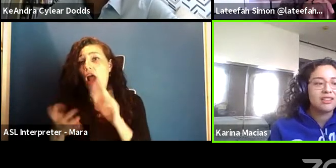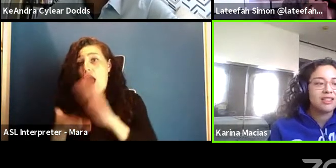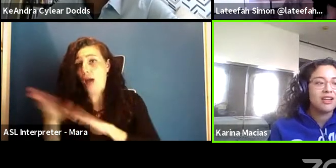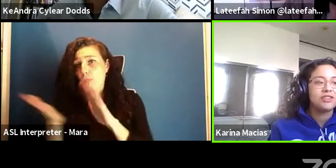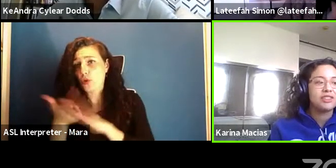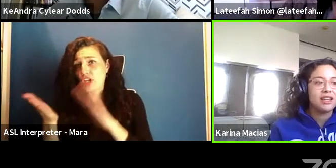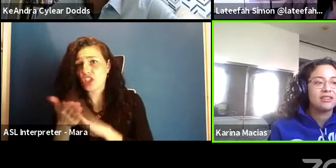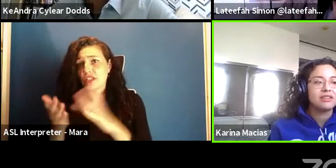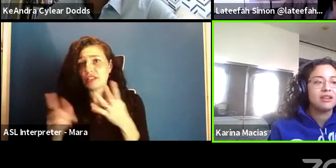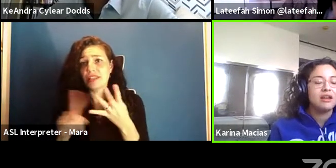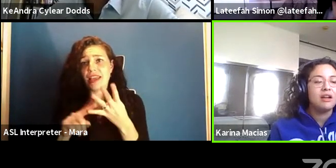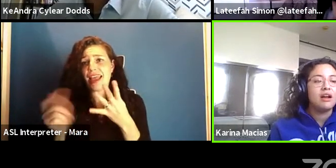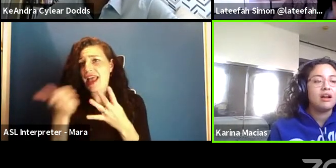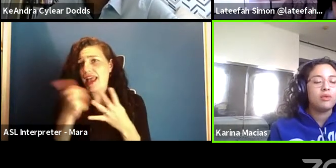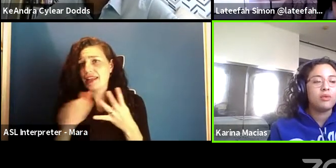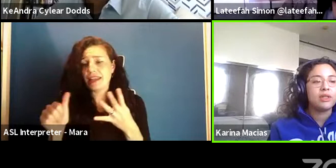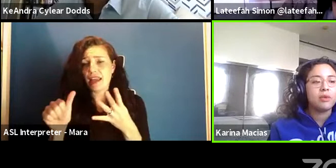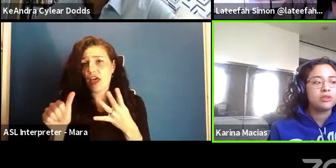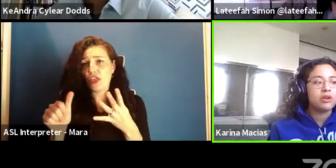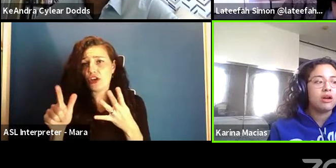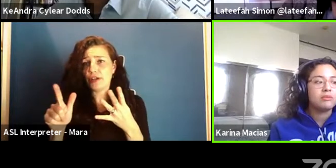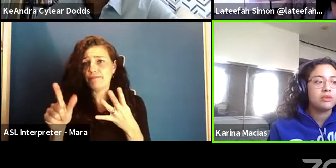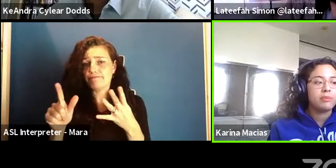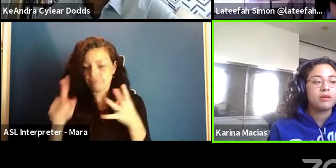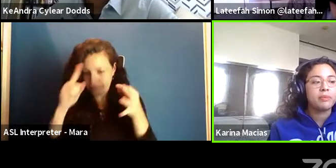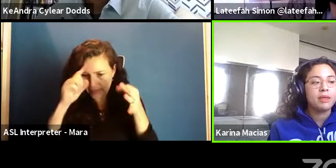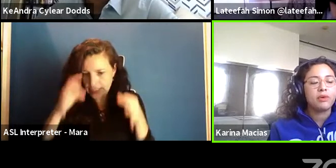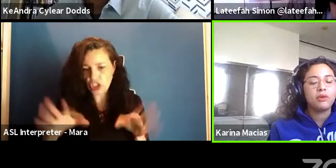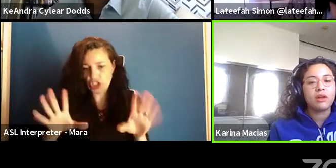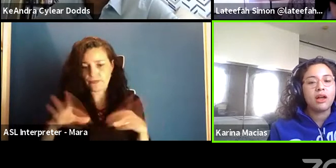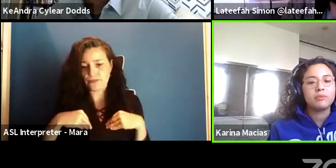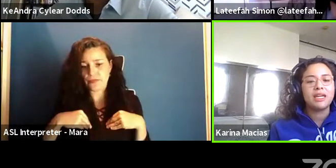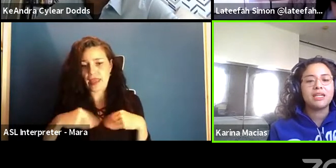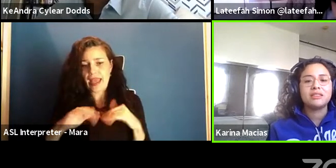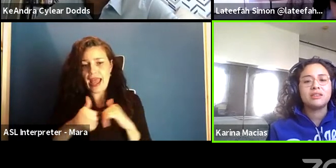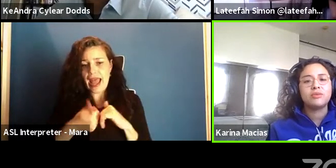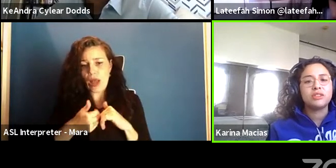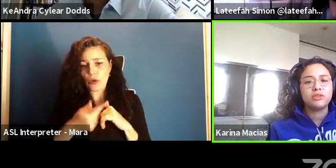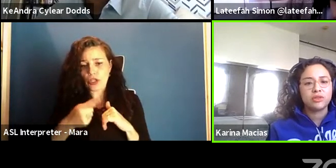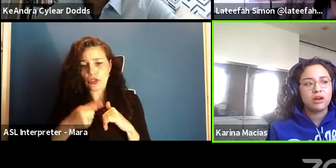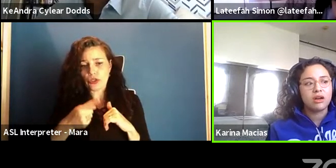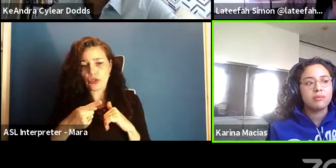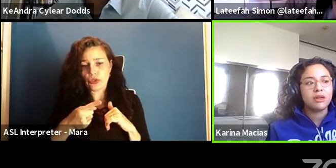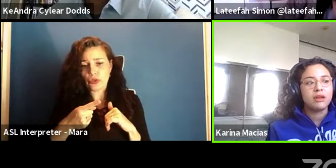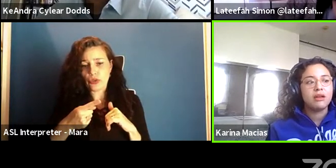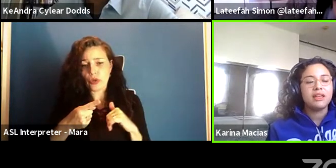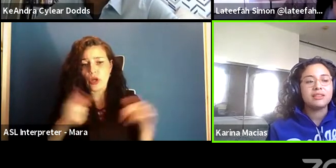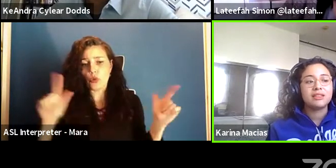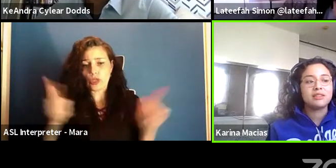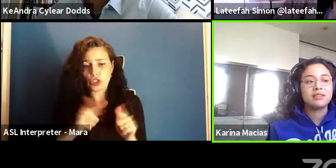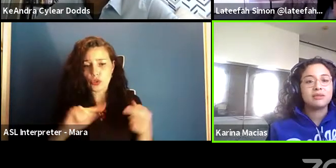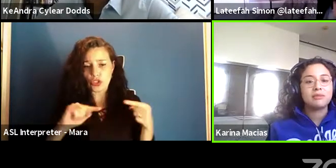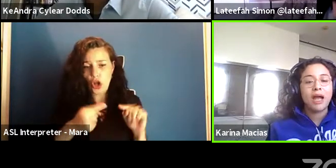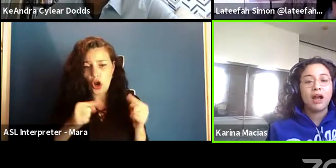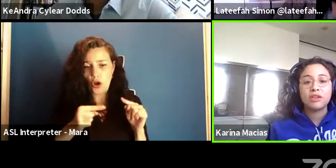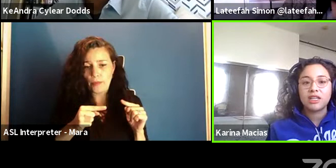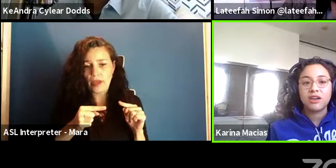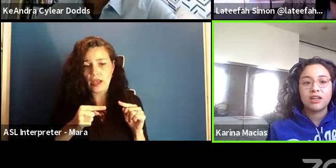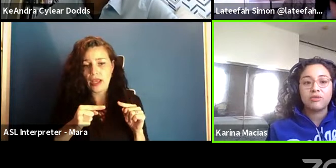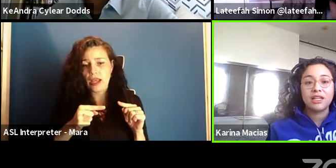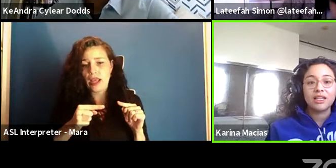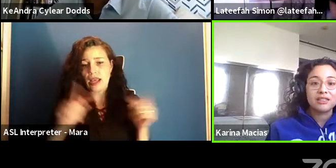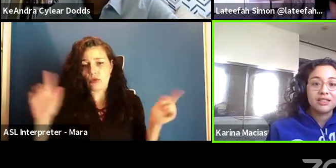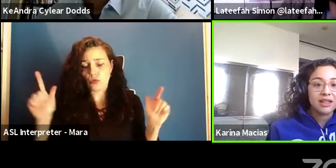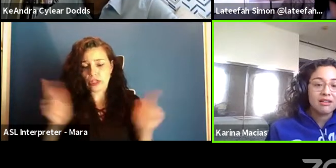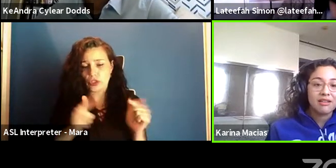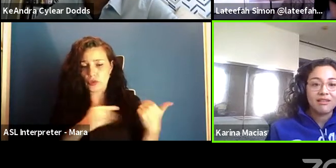your agency undertakes, with the most harmed or burdened people, help the agency reduce harm? Is this power